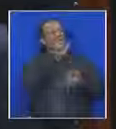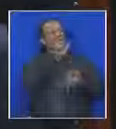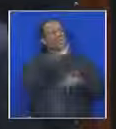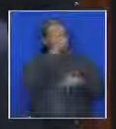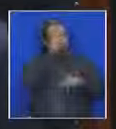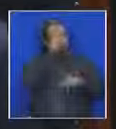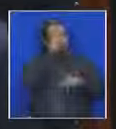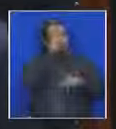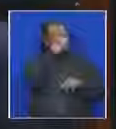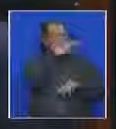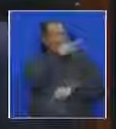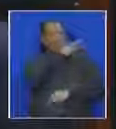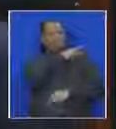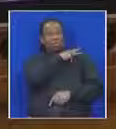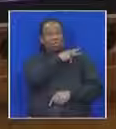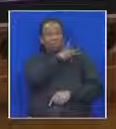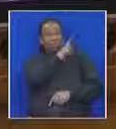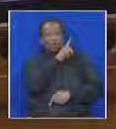member.